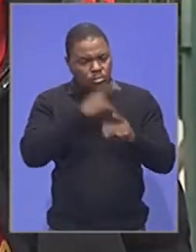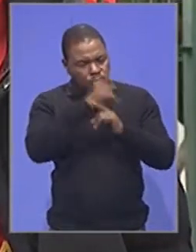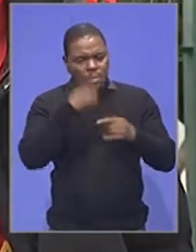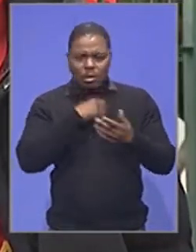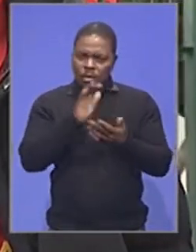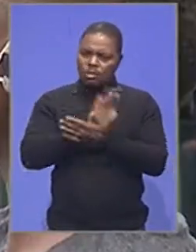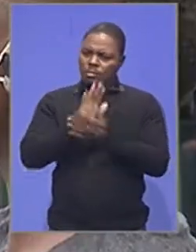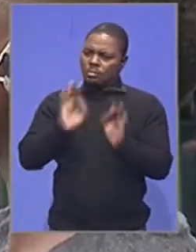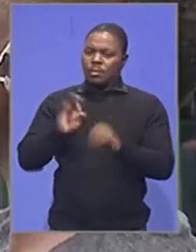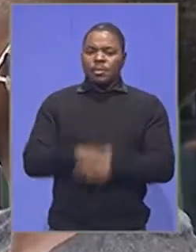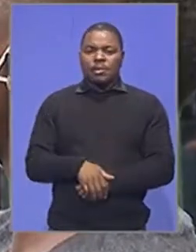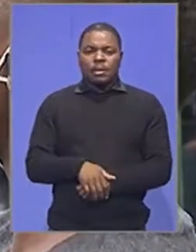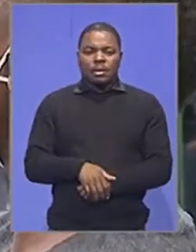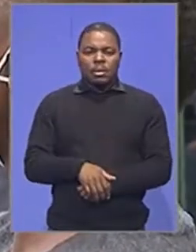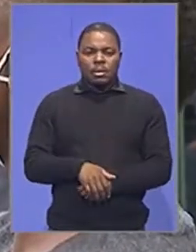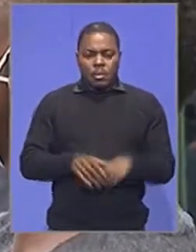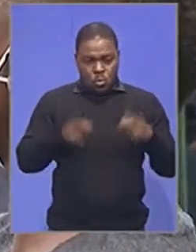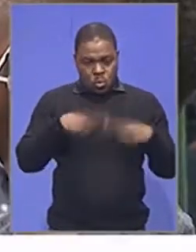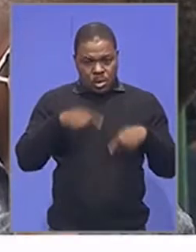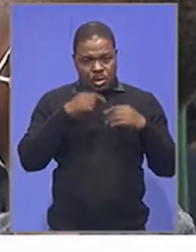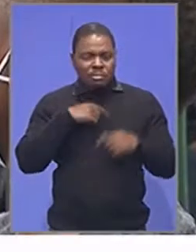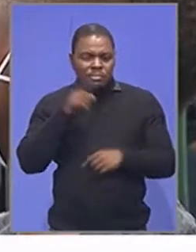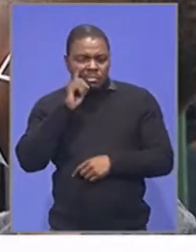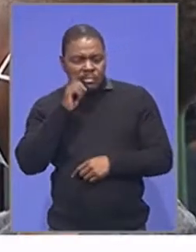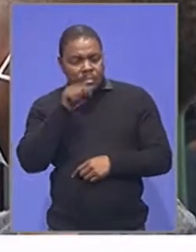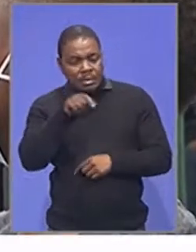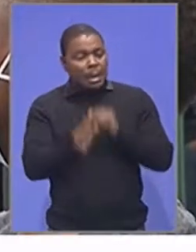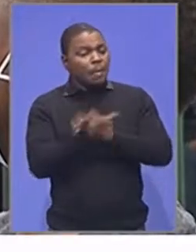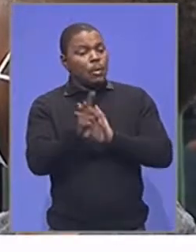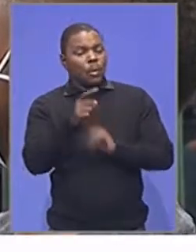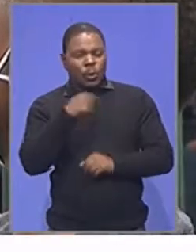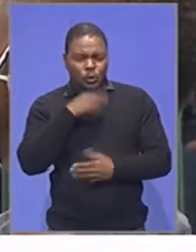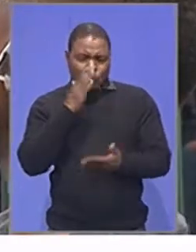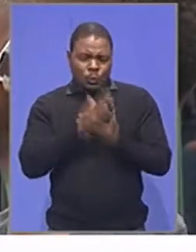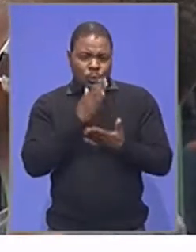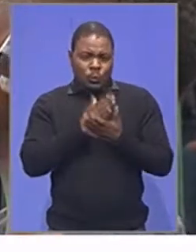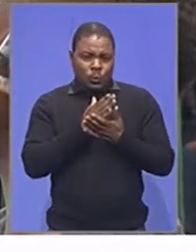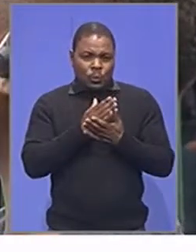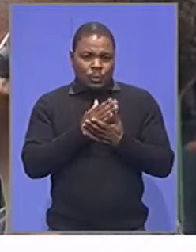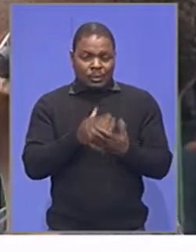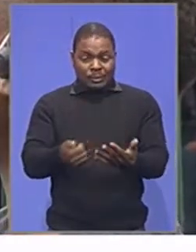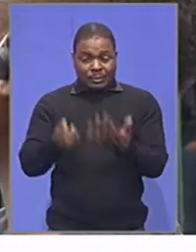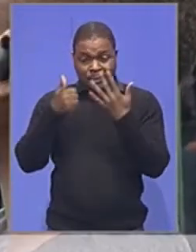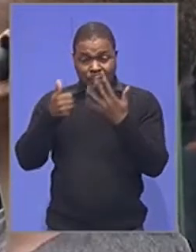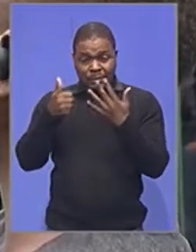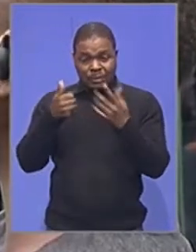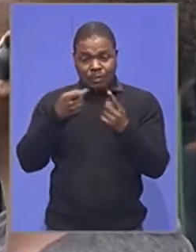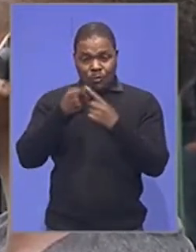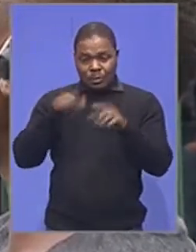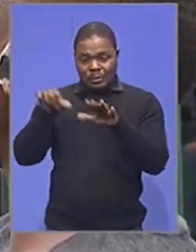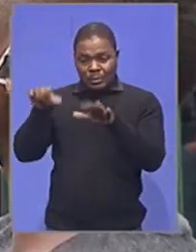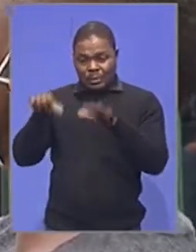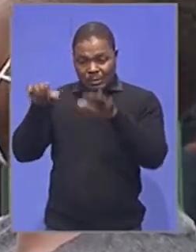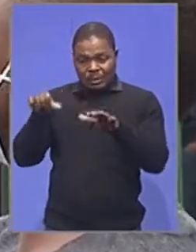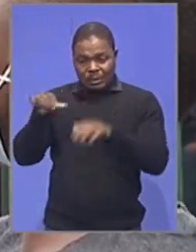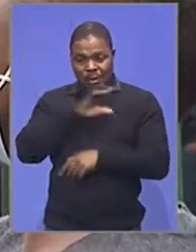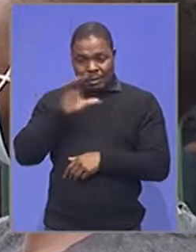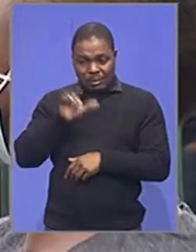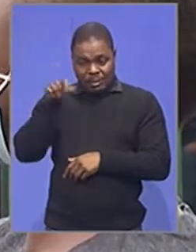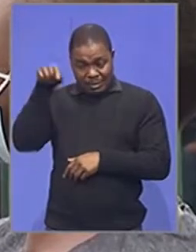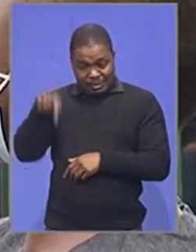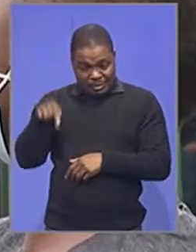district municipality. We are going to establish as to what happened, but we are sure of the fact that 6 out of our 16 councillors inside